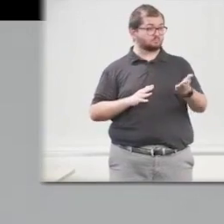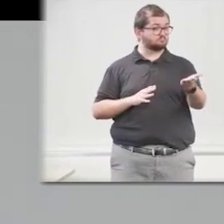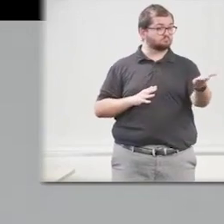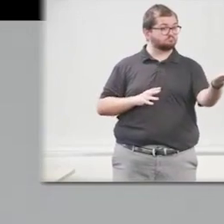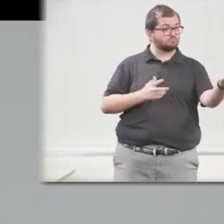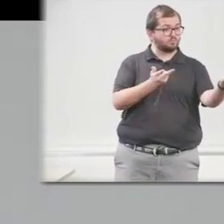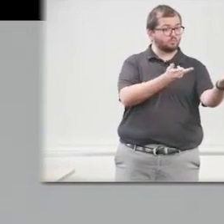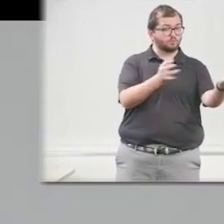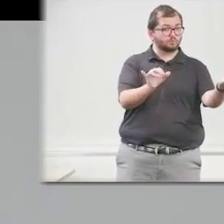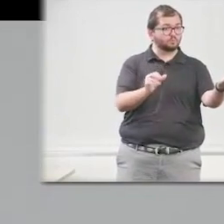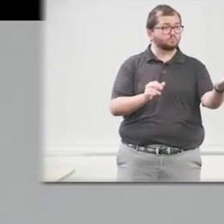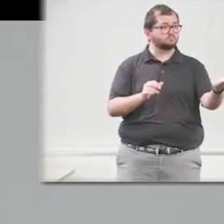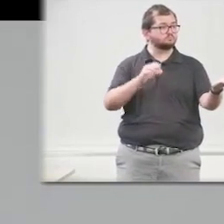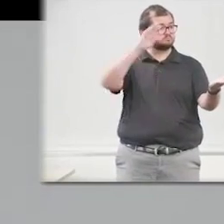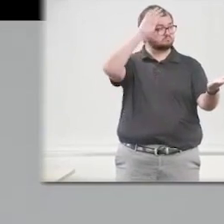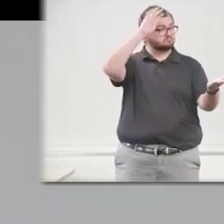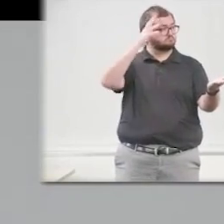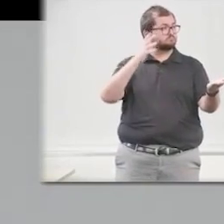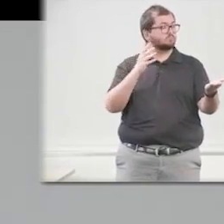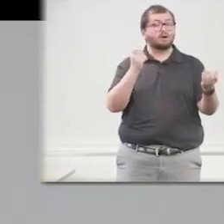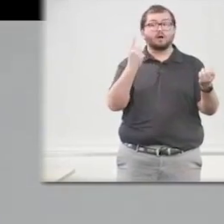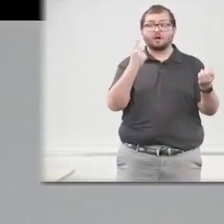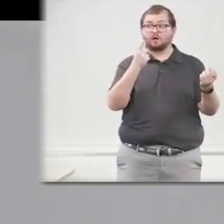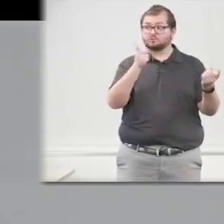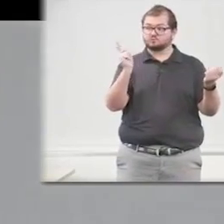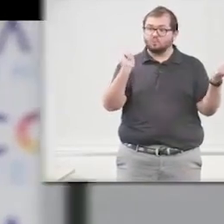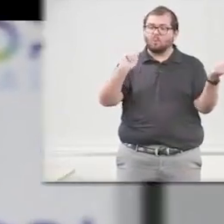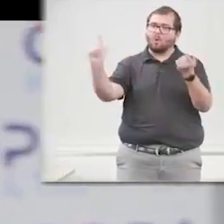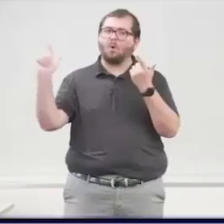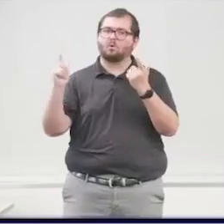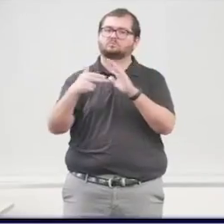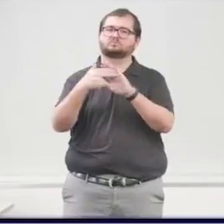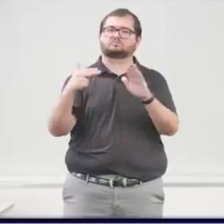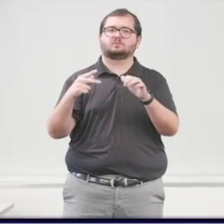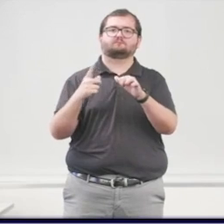are first responders, but you all can be first responders.